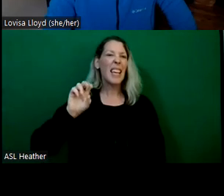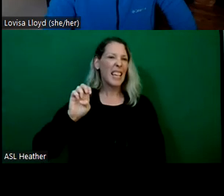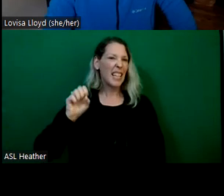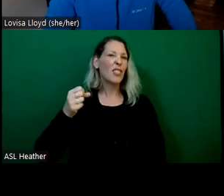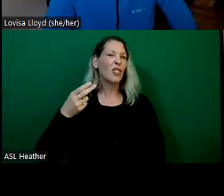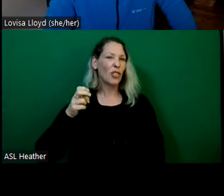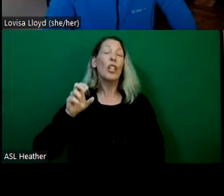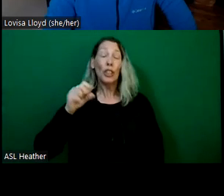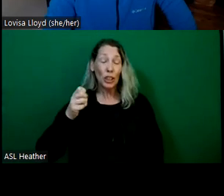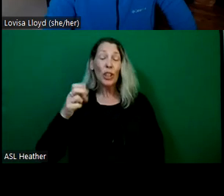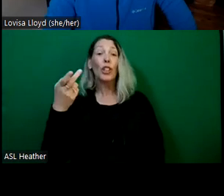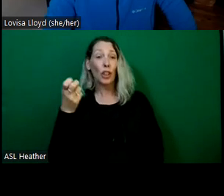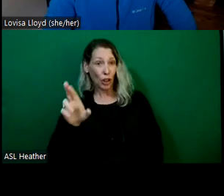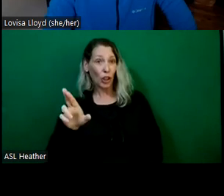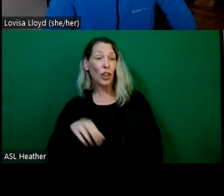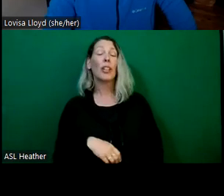pronouns.